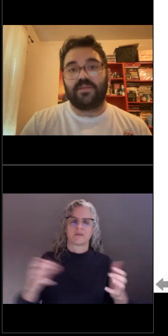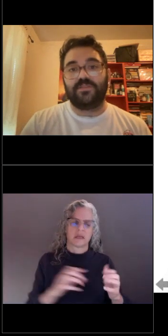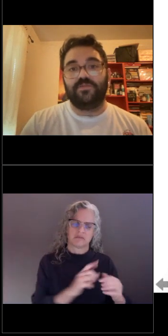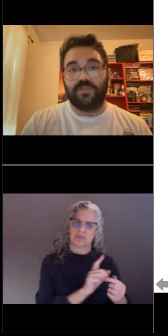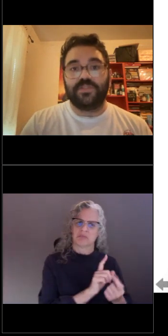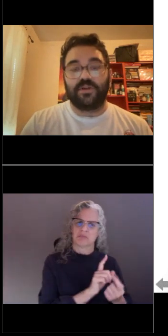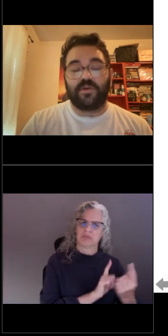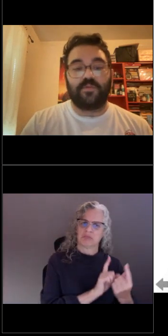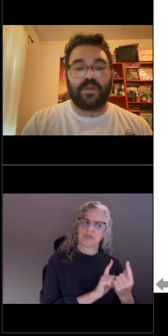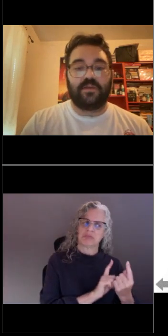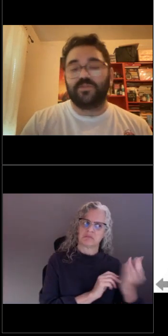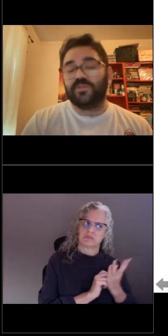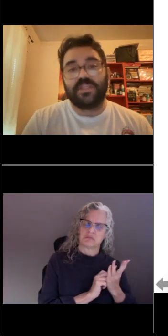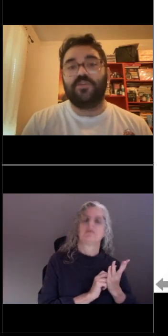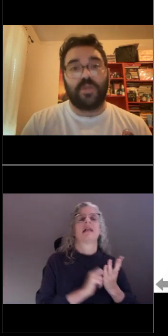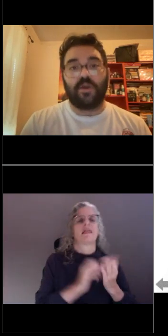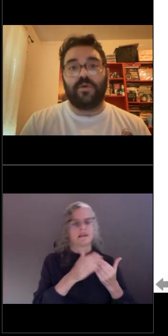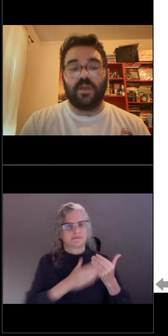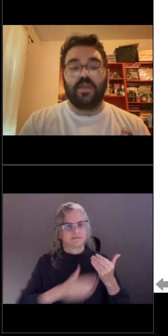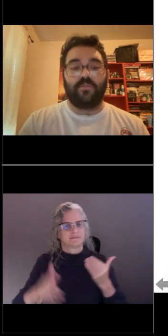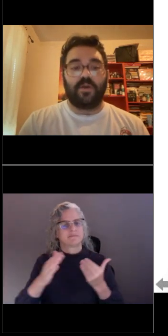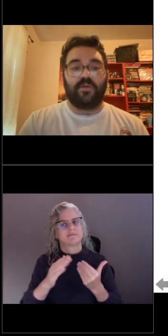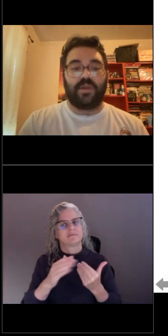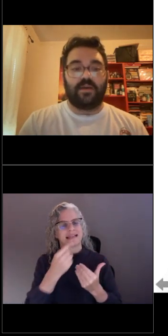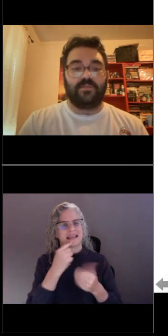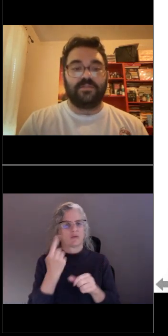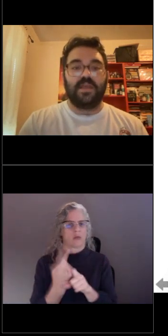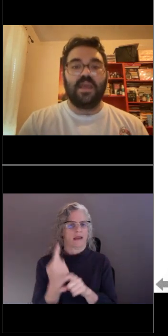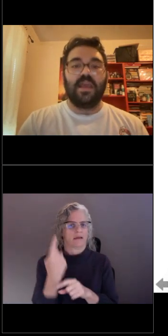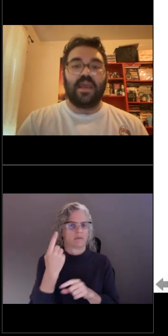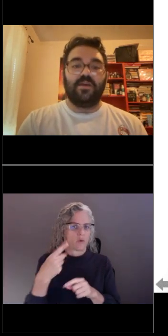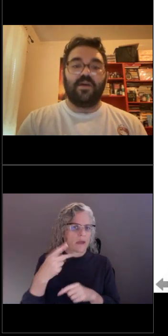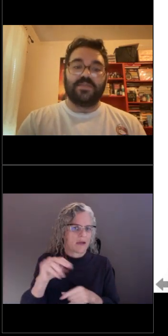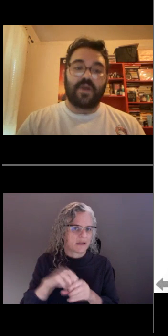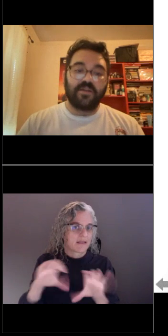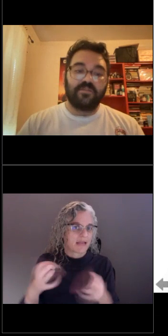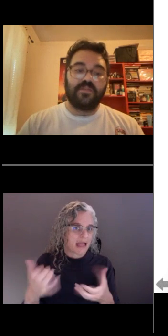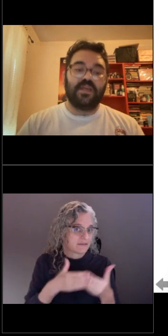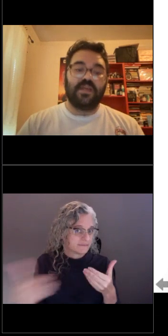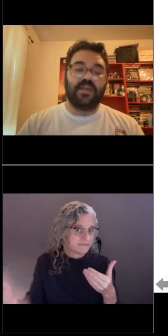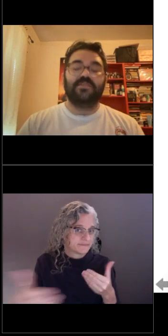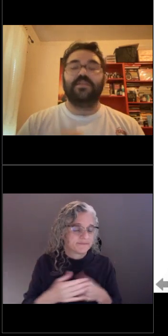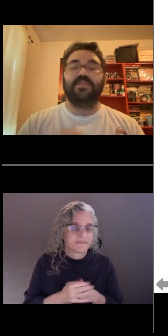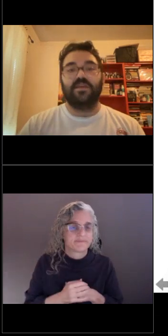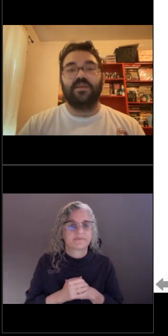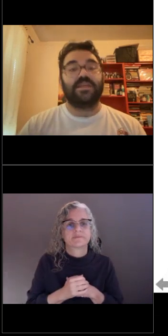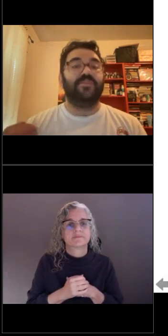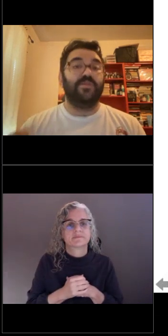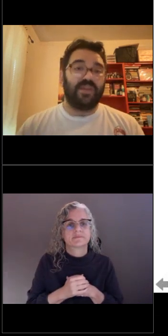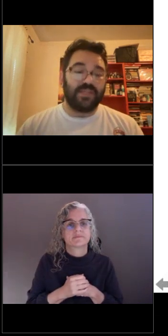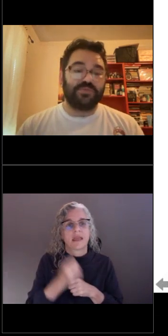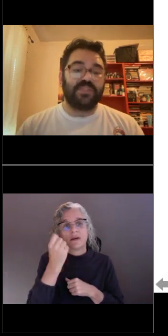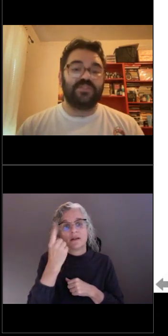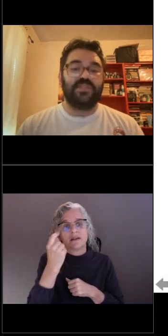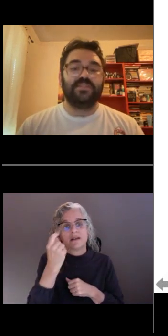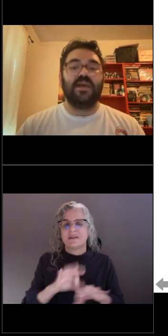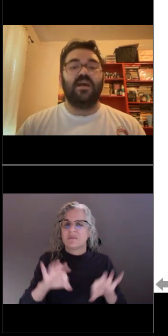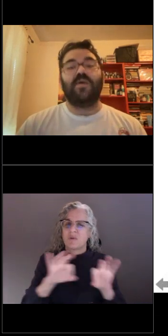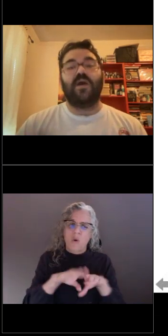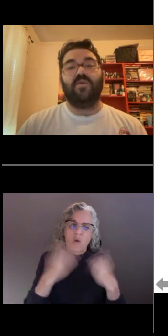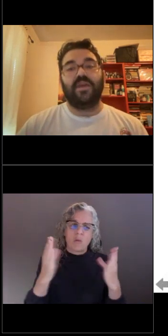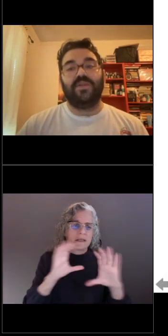them in class, you'd use their correct pronouns, or just that you know their pronouns. And as part of this, it's really important to have communication with